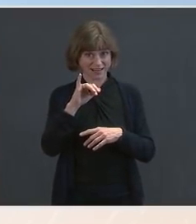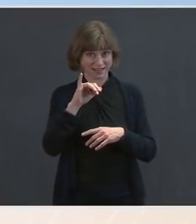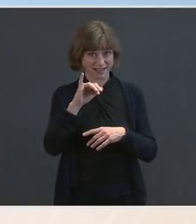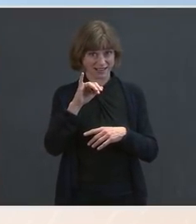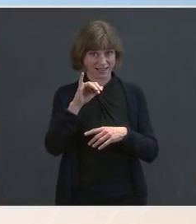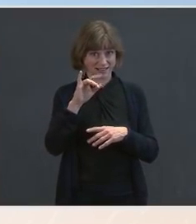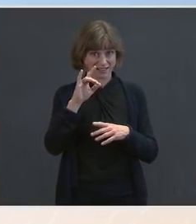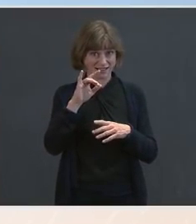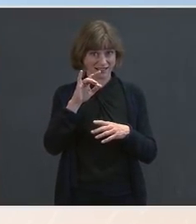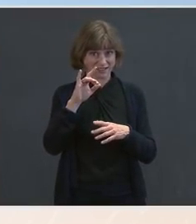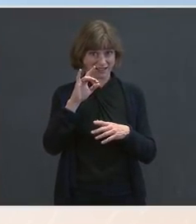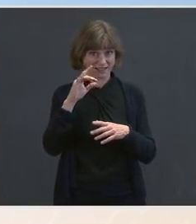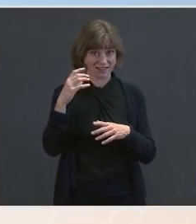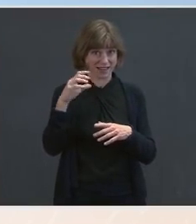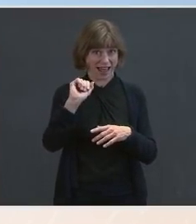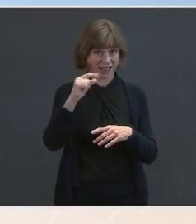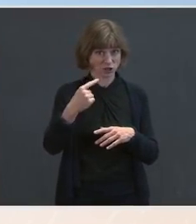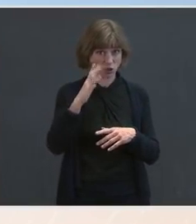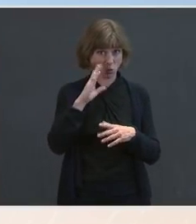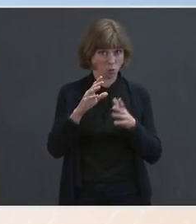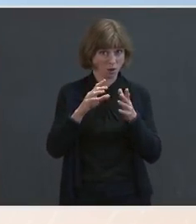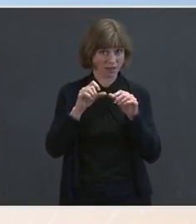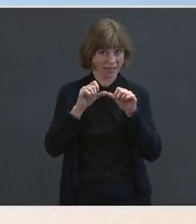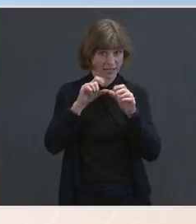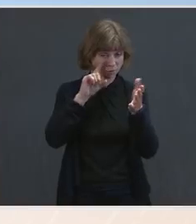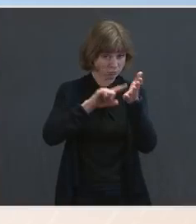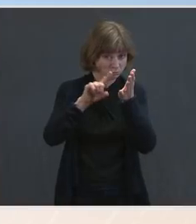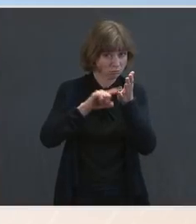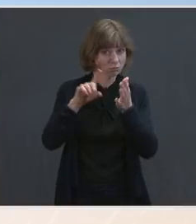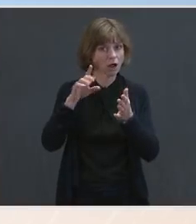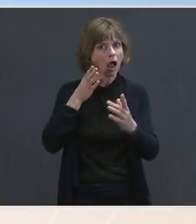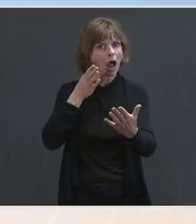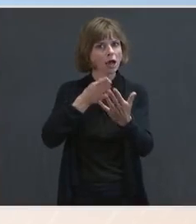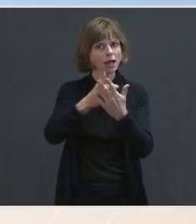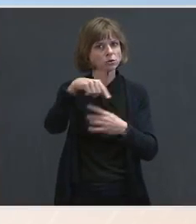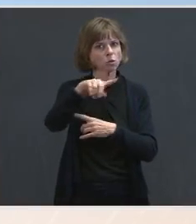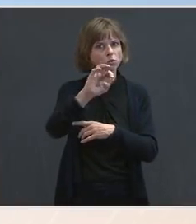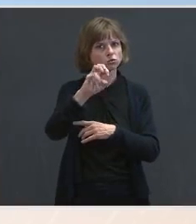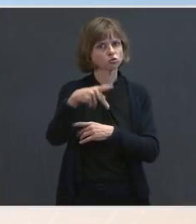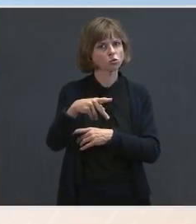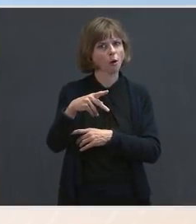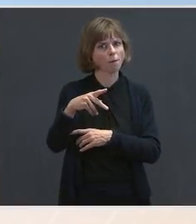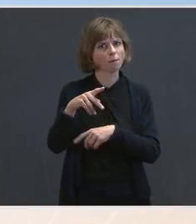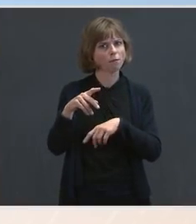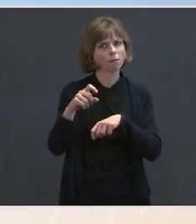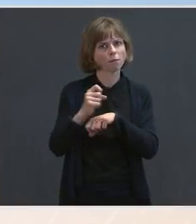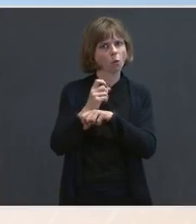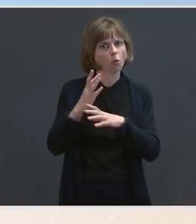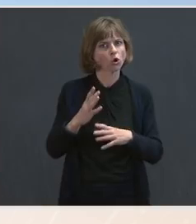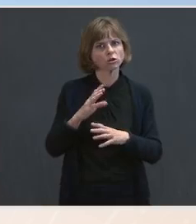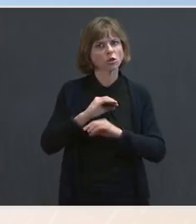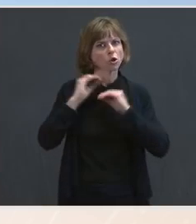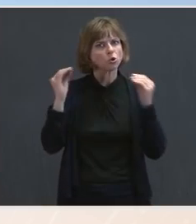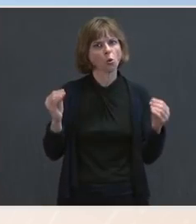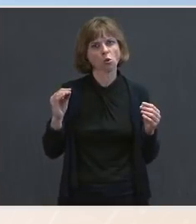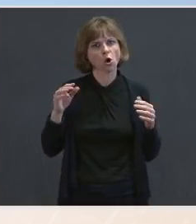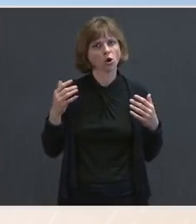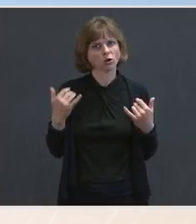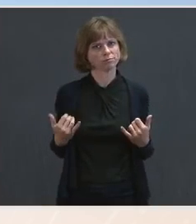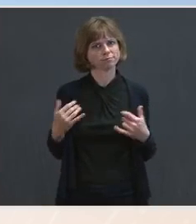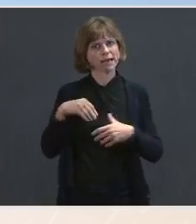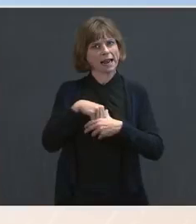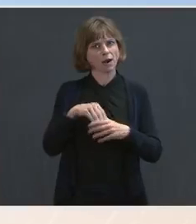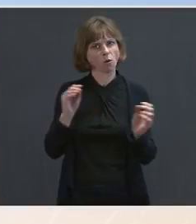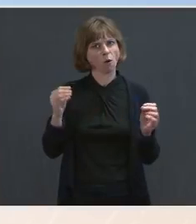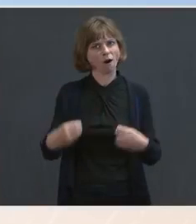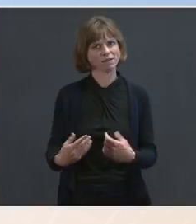punitive measures against these Trump officials that are no longer in office, or does he think it's time to turn the page? Well, as you know,